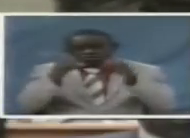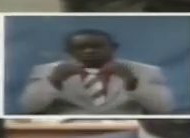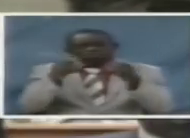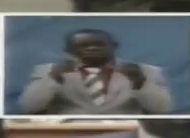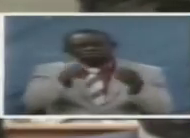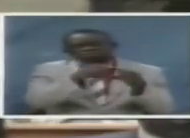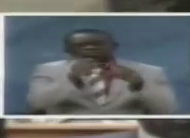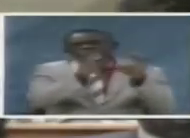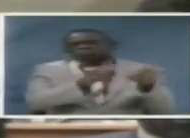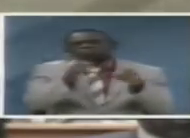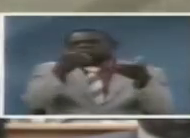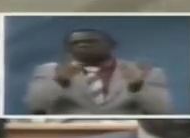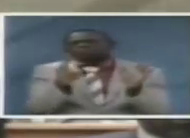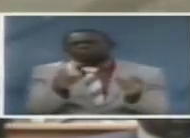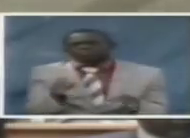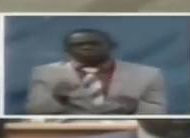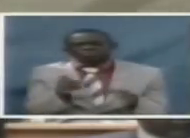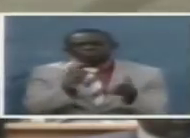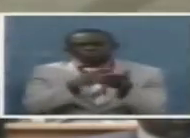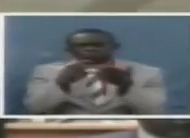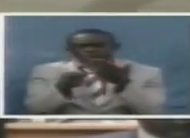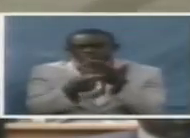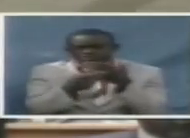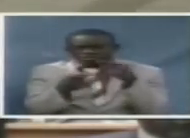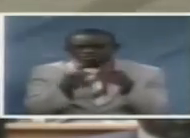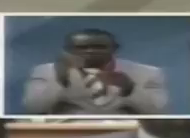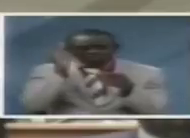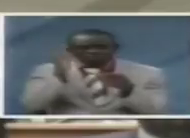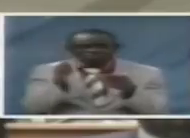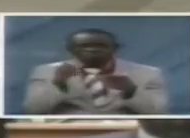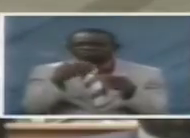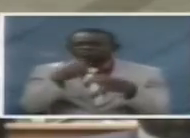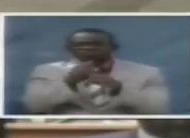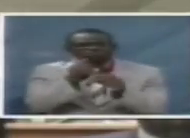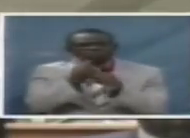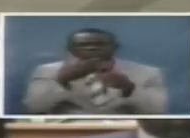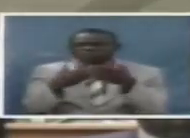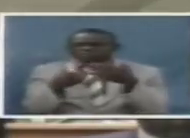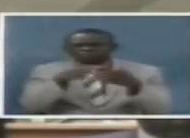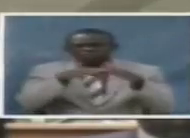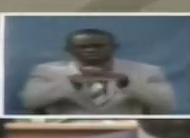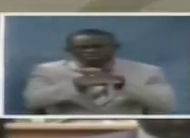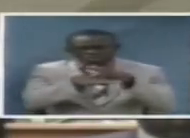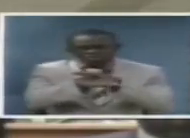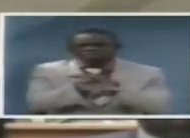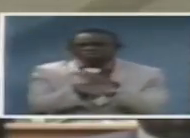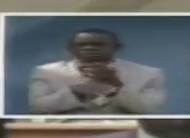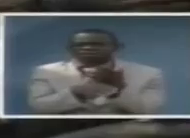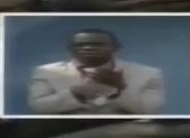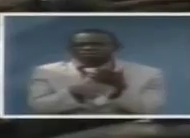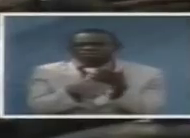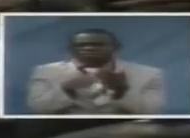done. The scheme will facilitate access to affordable credit to the small and medium